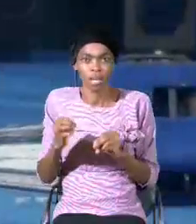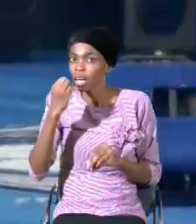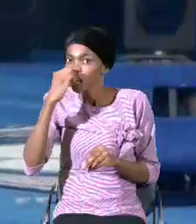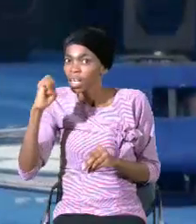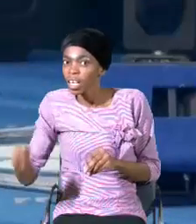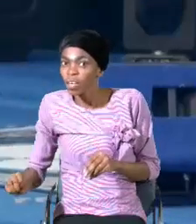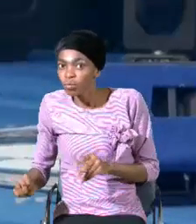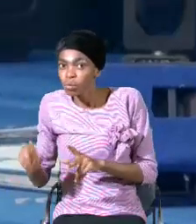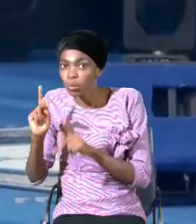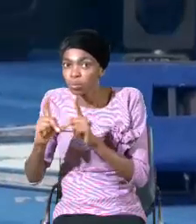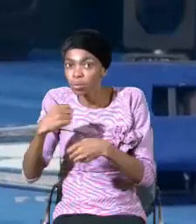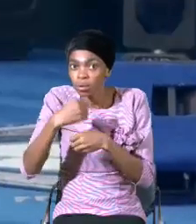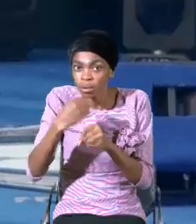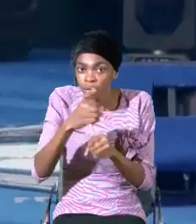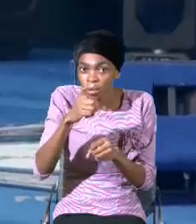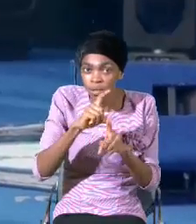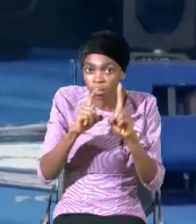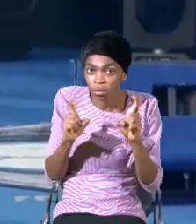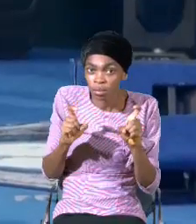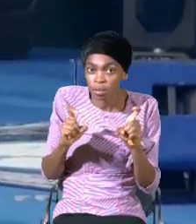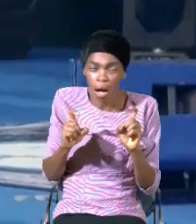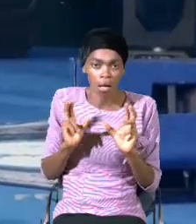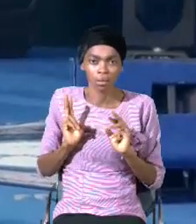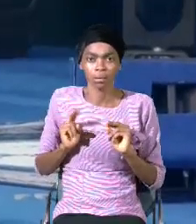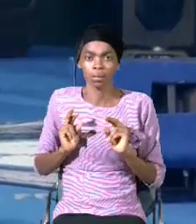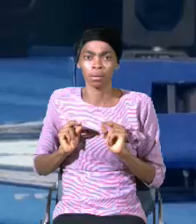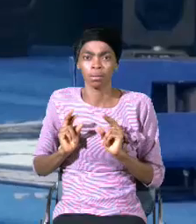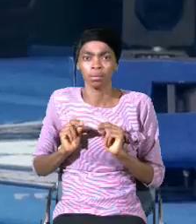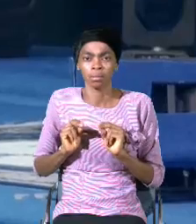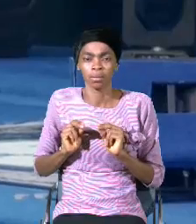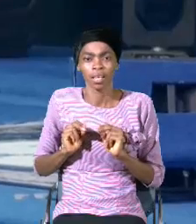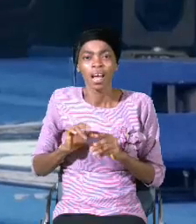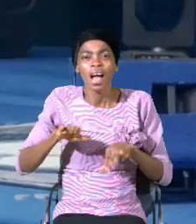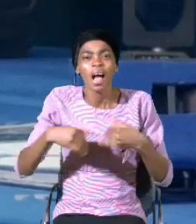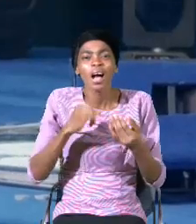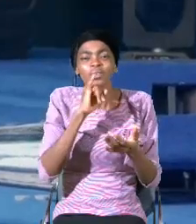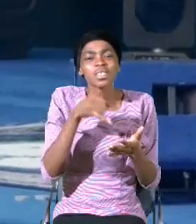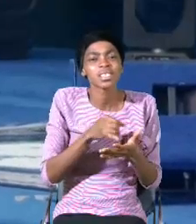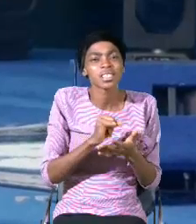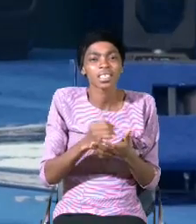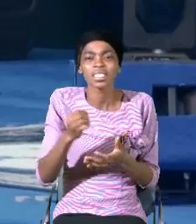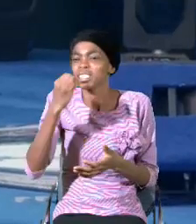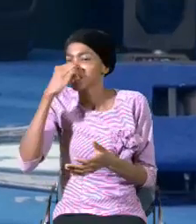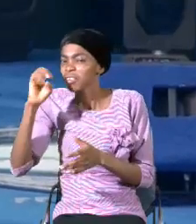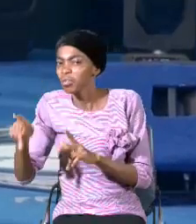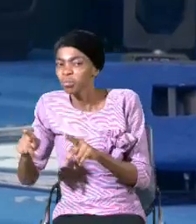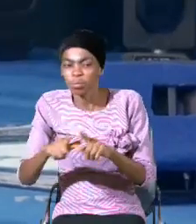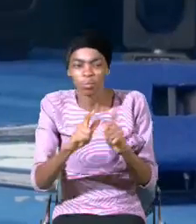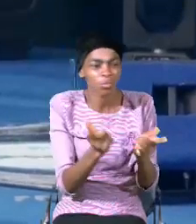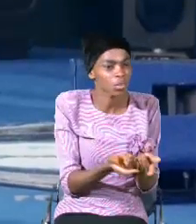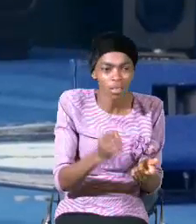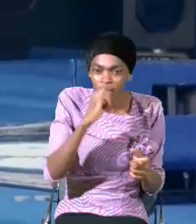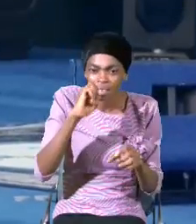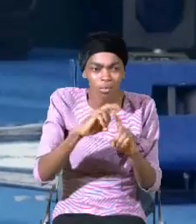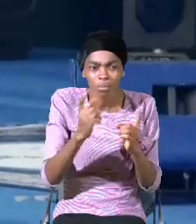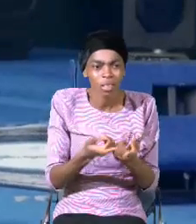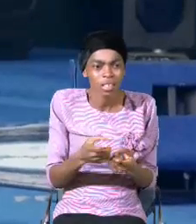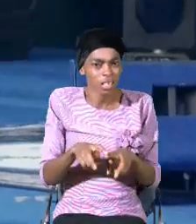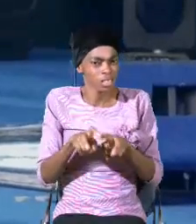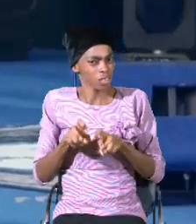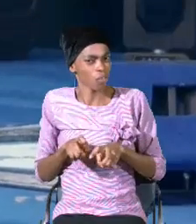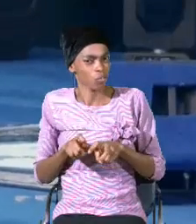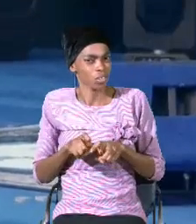the gang, did they create you? How is it that those gangs will be so selfish and take who